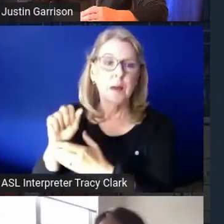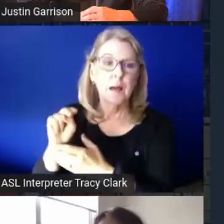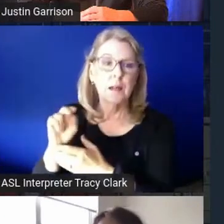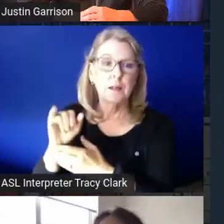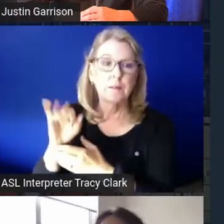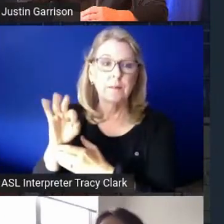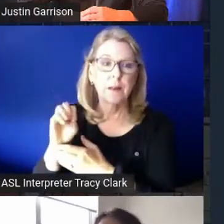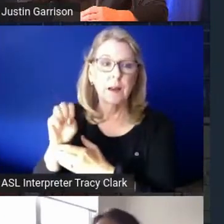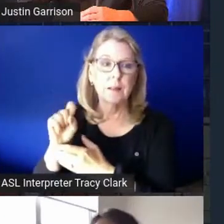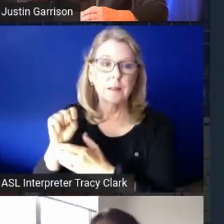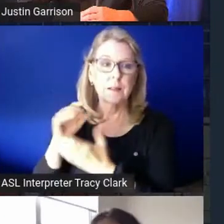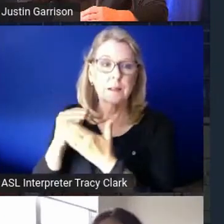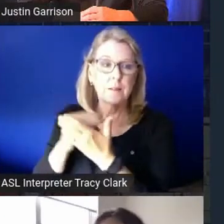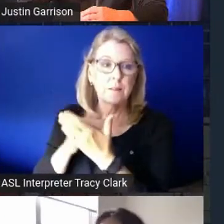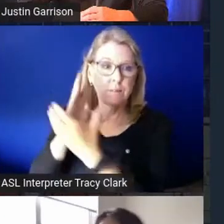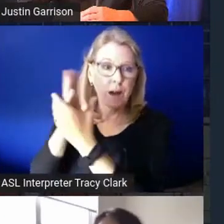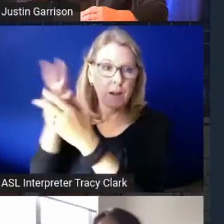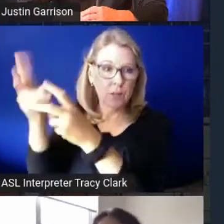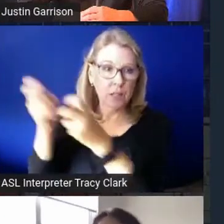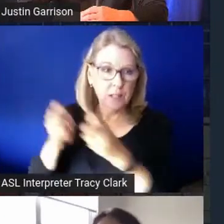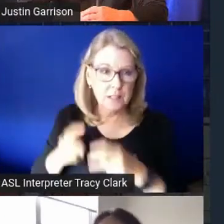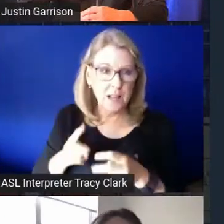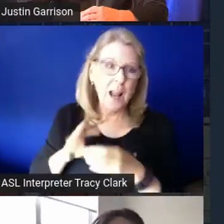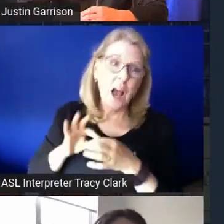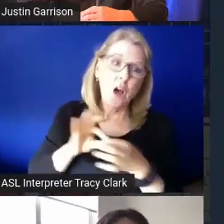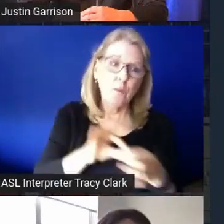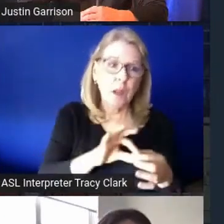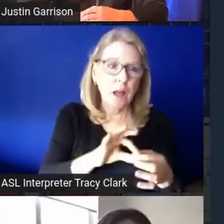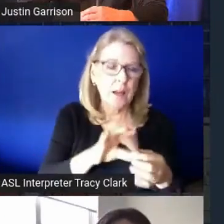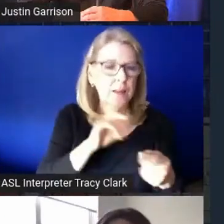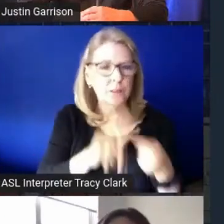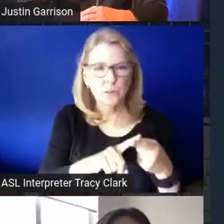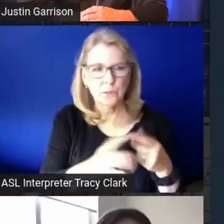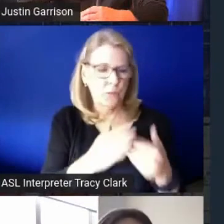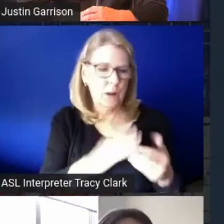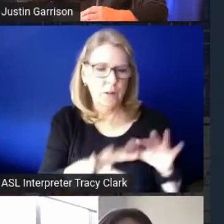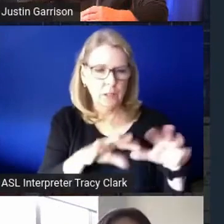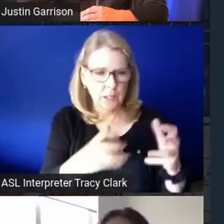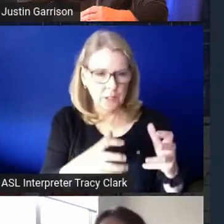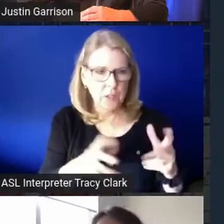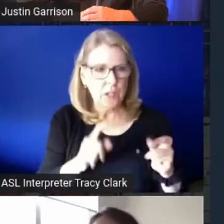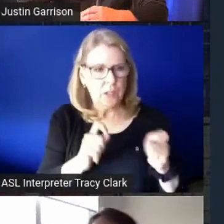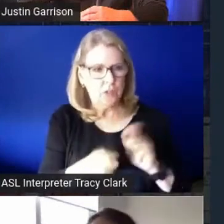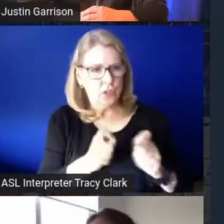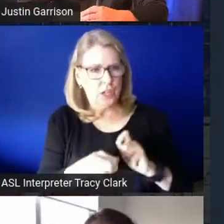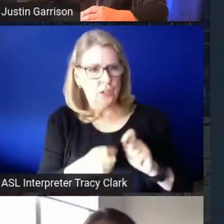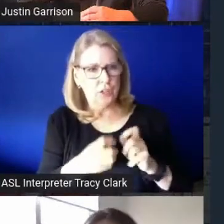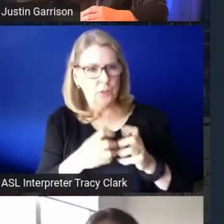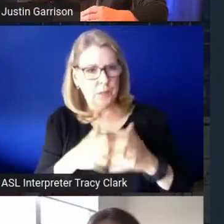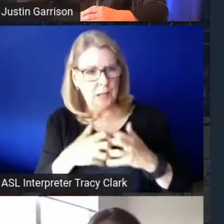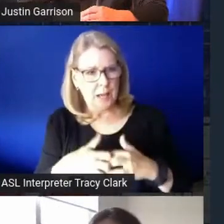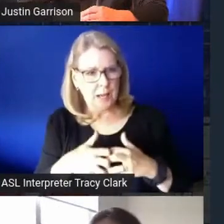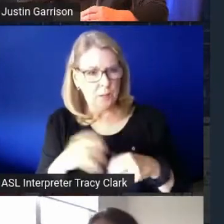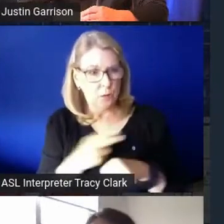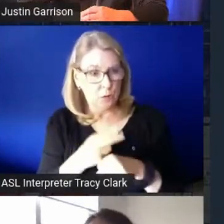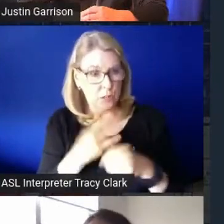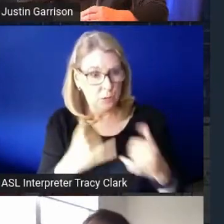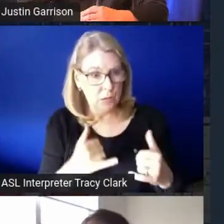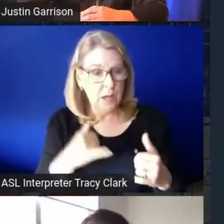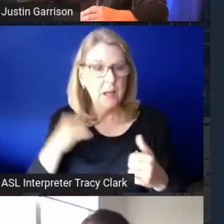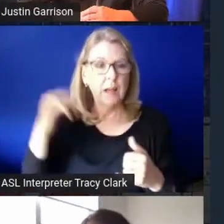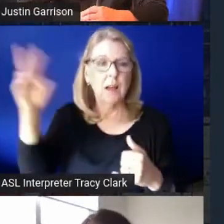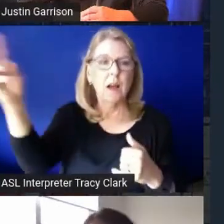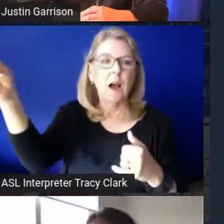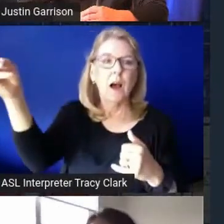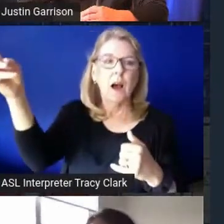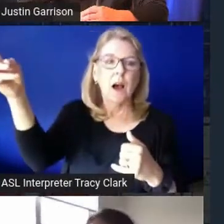through, whatever cluster change mechanics that you use today. Apply that manifest file.